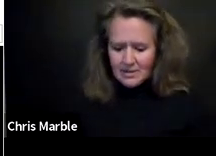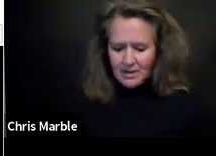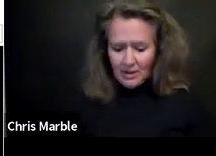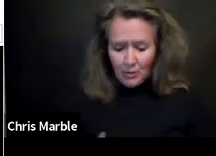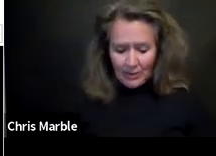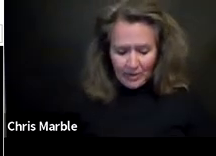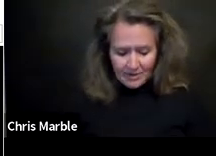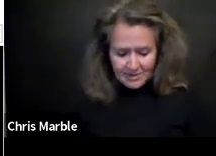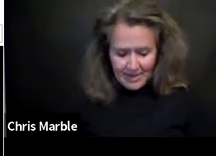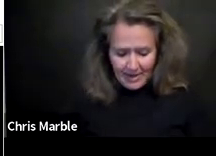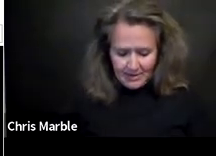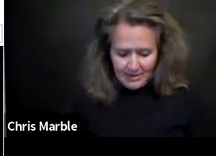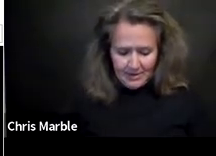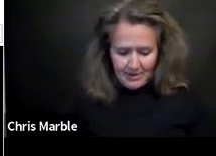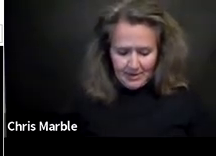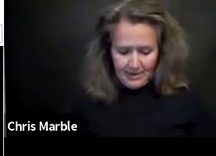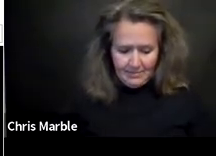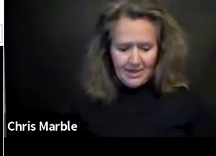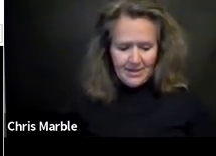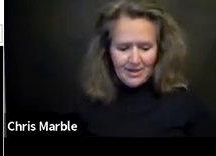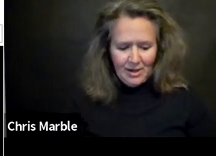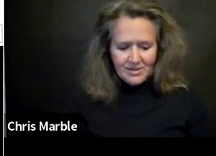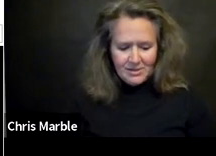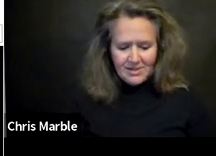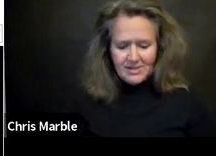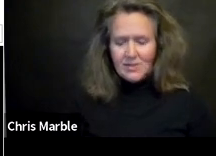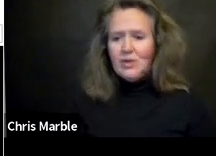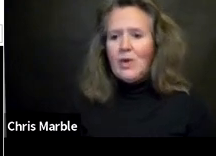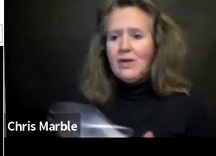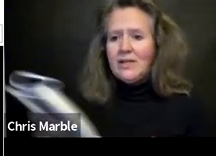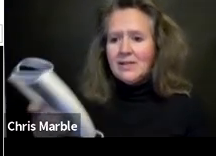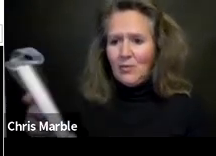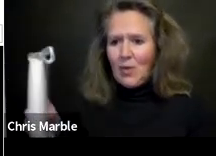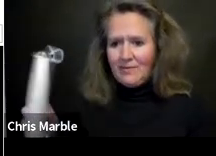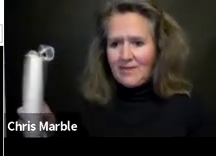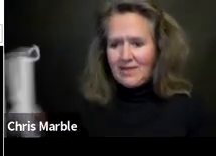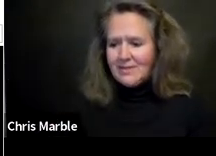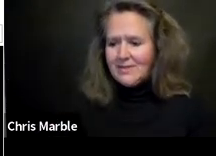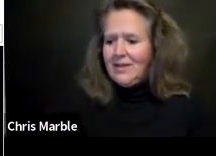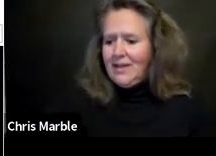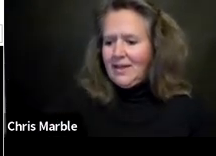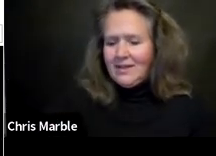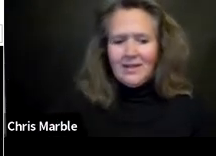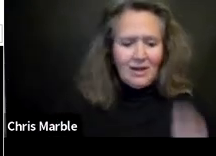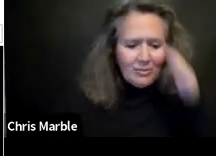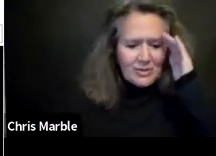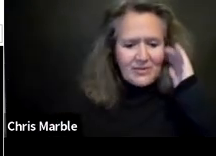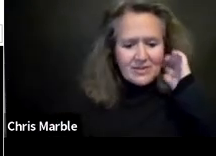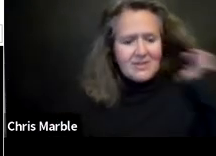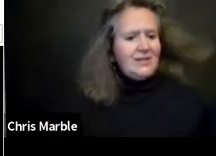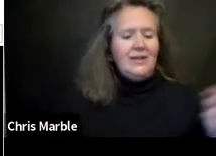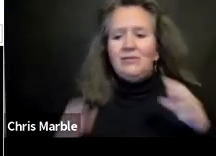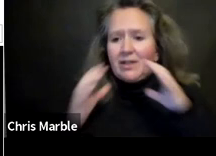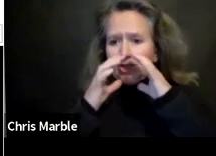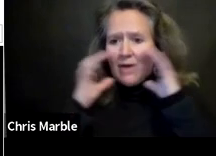access. What I will say, in all seriousness, when you're wearing one of these, it almost